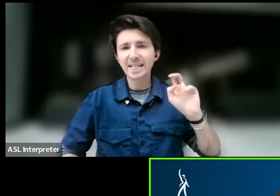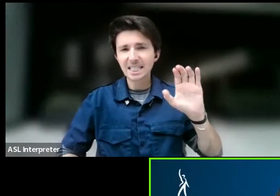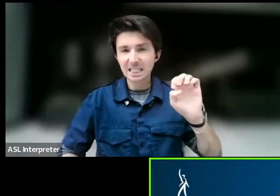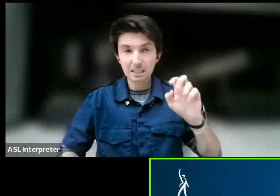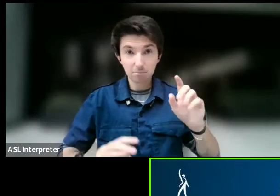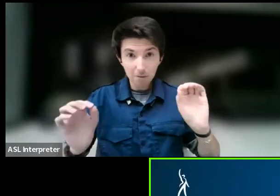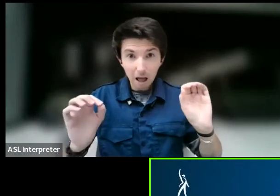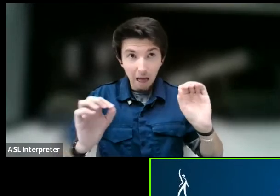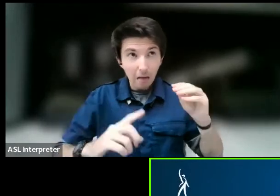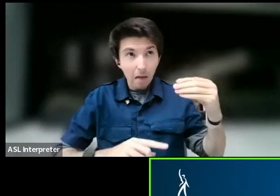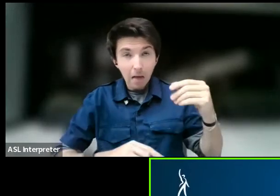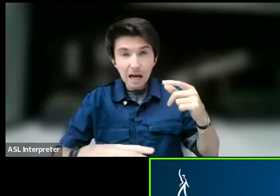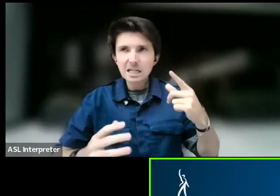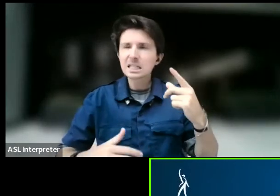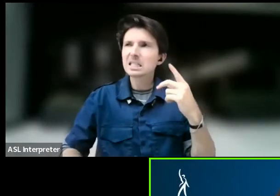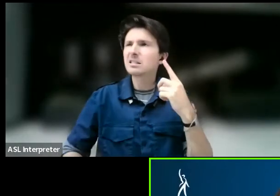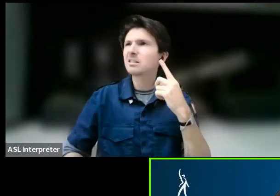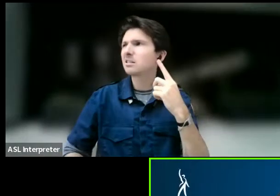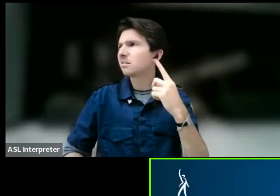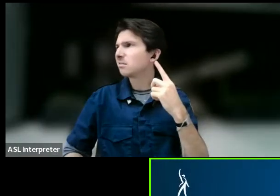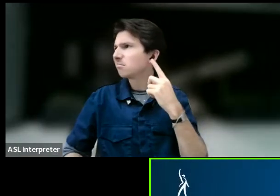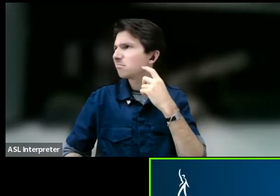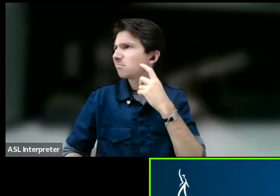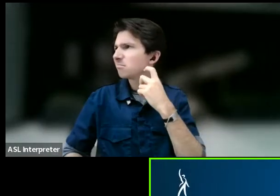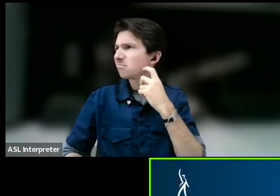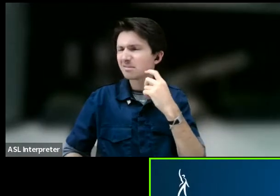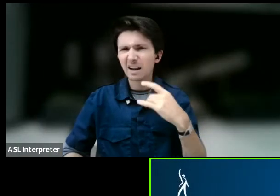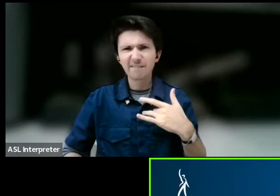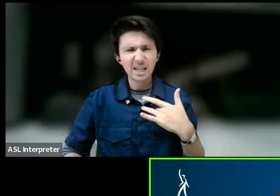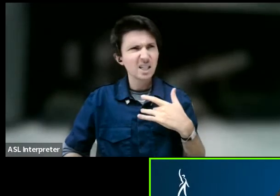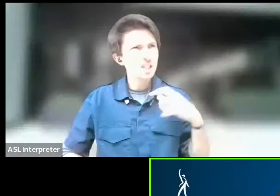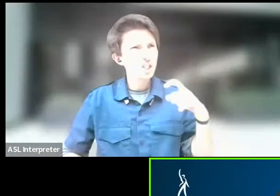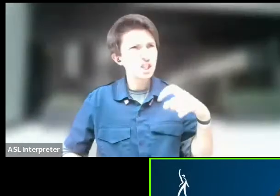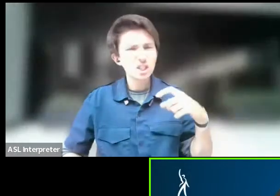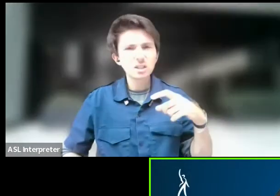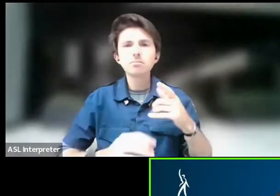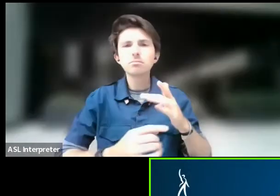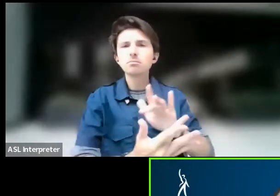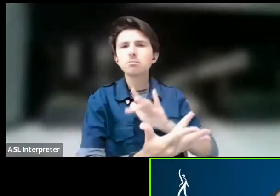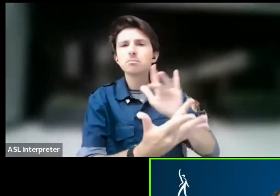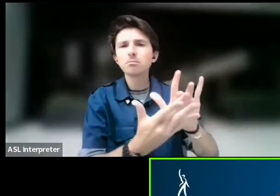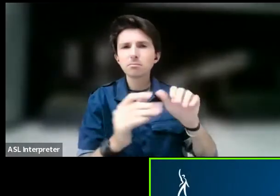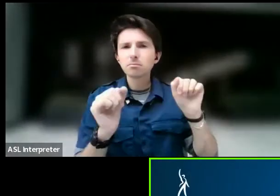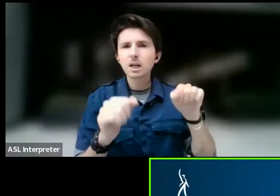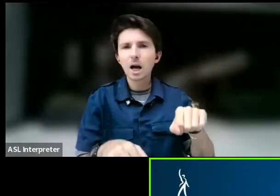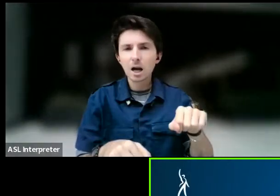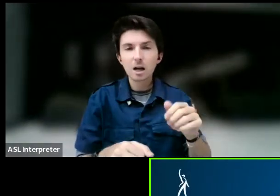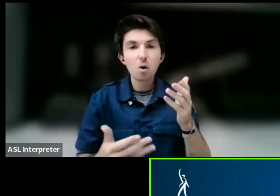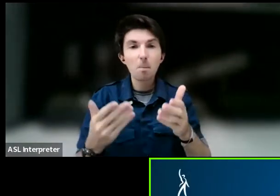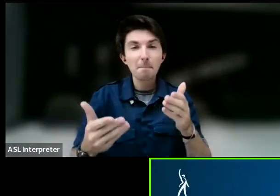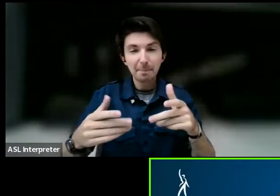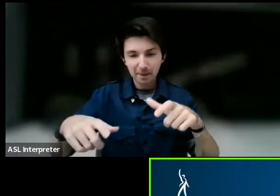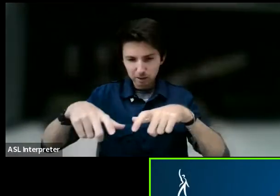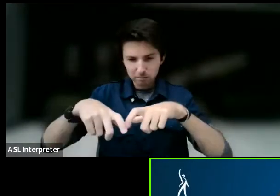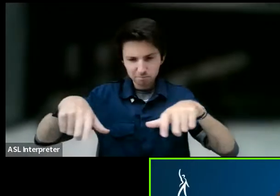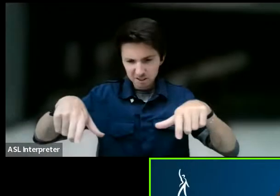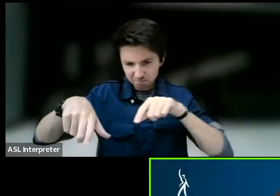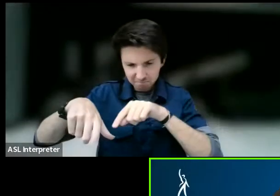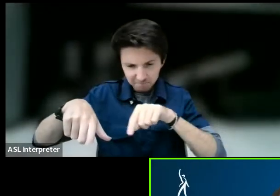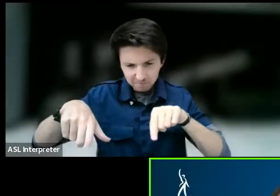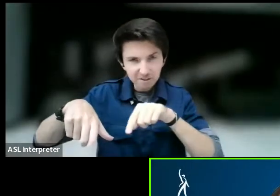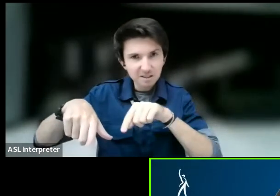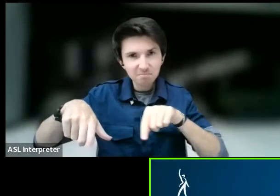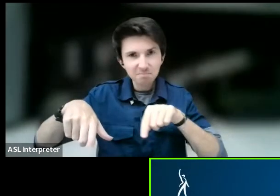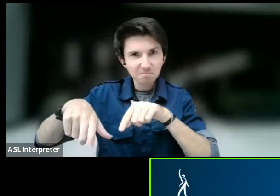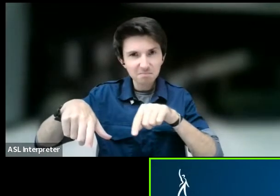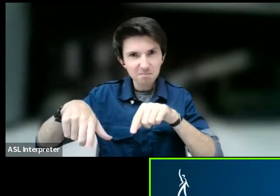ADs there. If it's something after the fact where perhaps it is notated on your voucher, but you've received your pay stub and you don't see